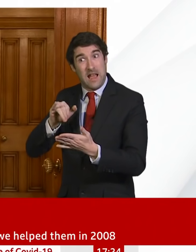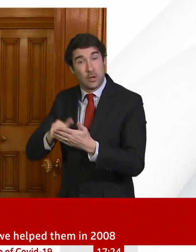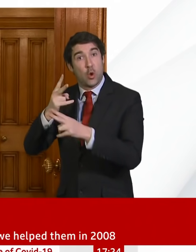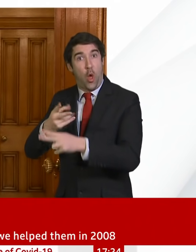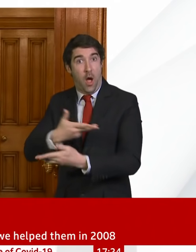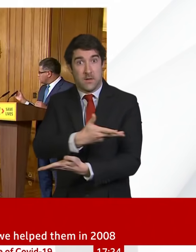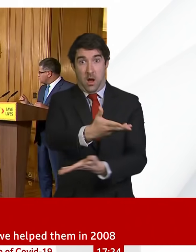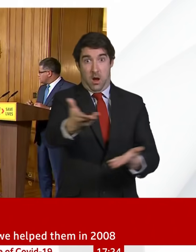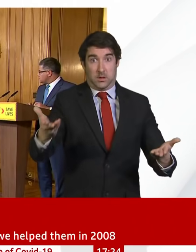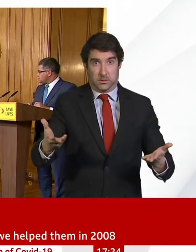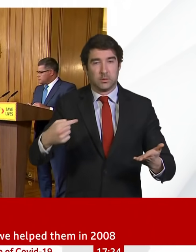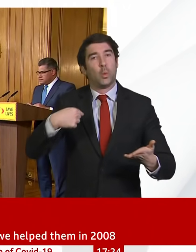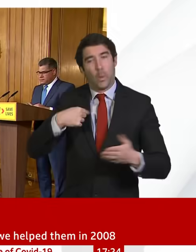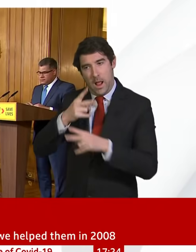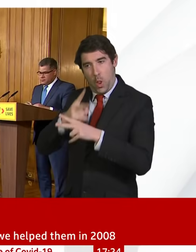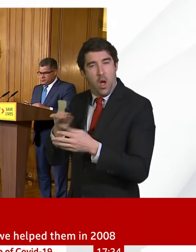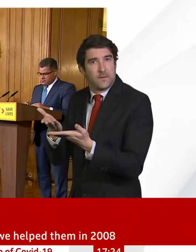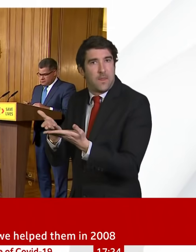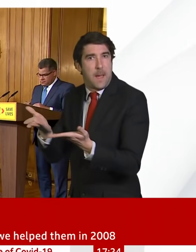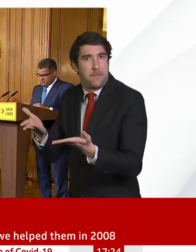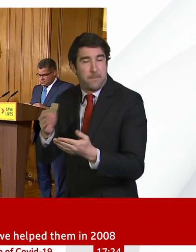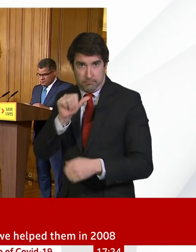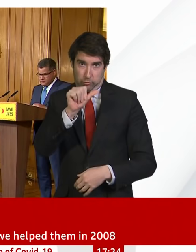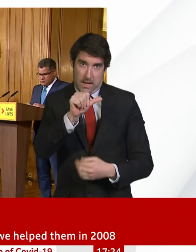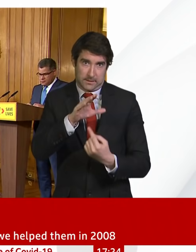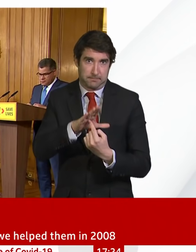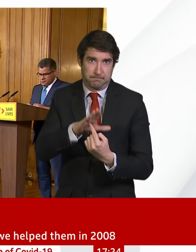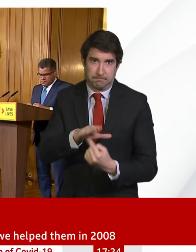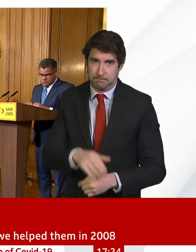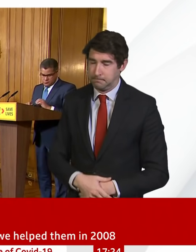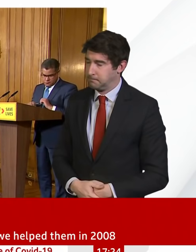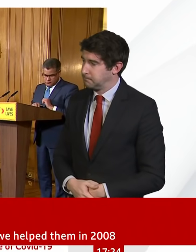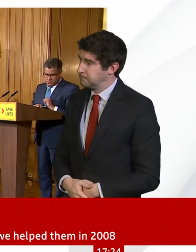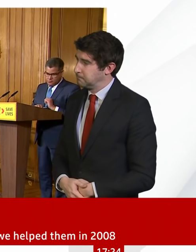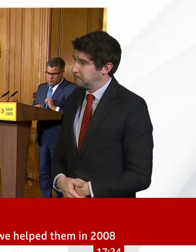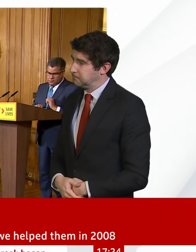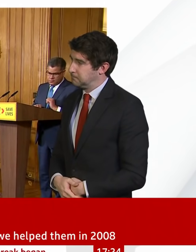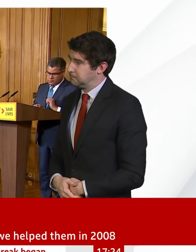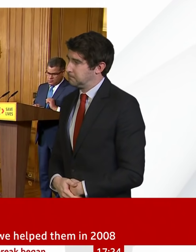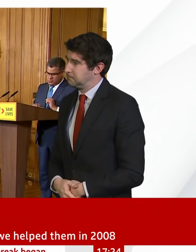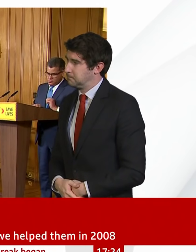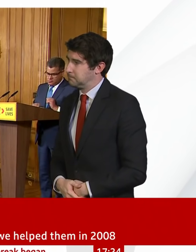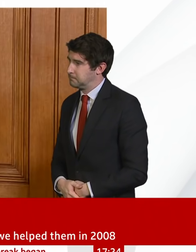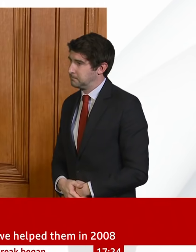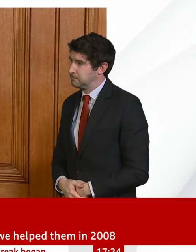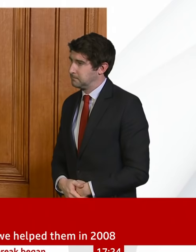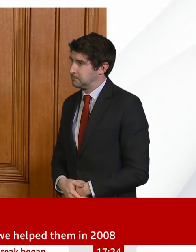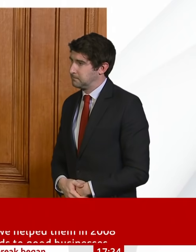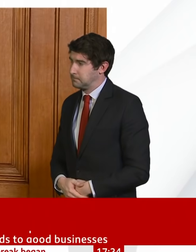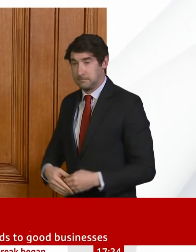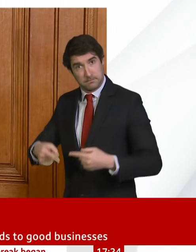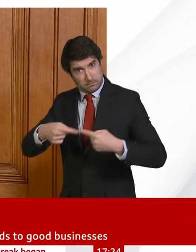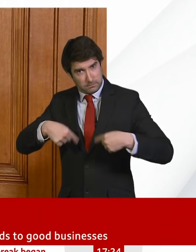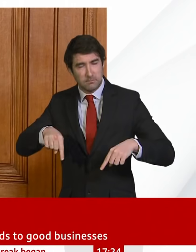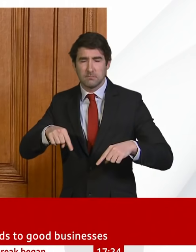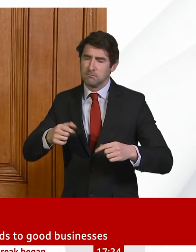population. Yvonne. Thank you, Secretary of State. So, Emily, it is absolutely our commitment to protect frontline staff. And we are in